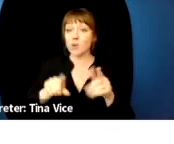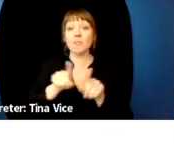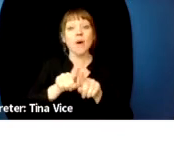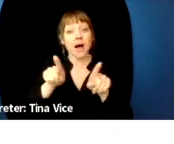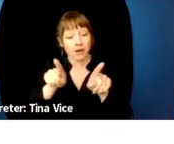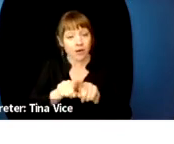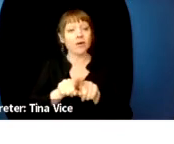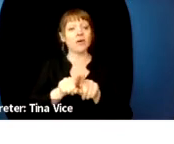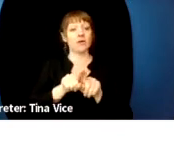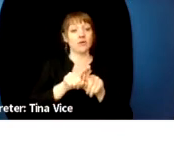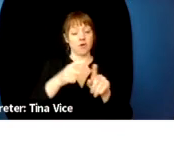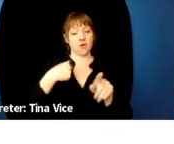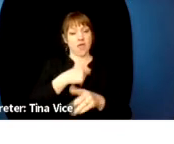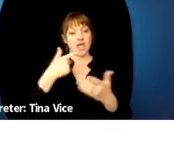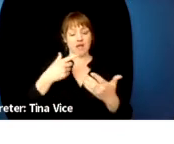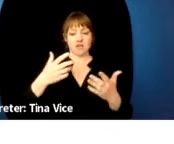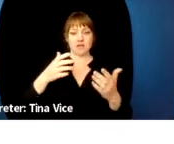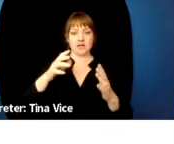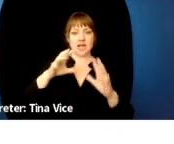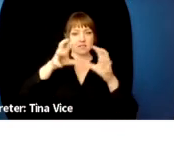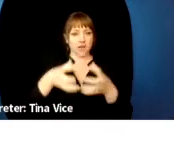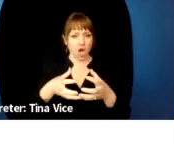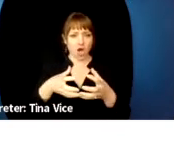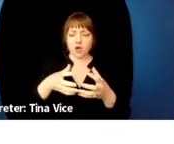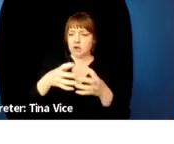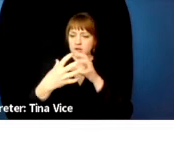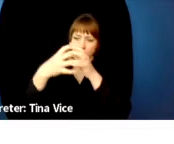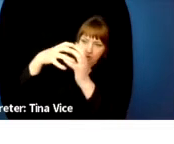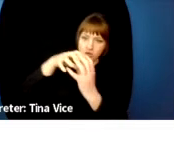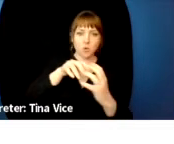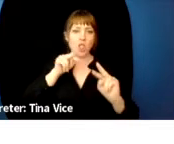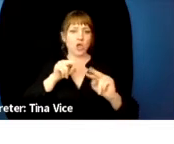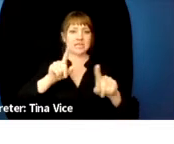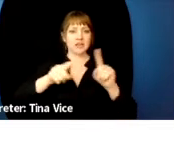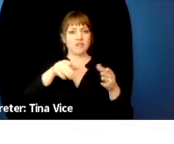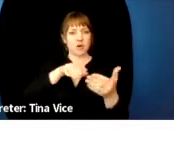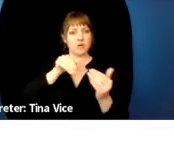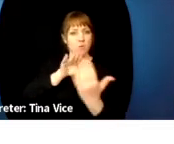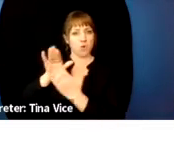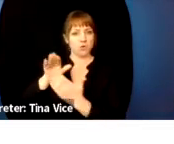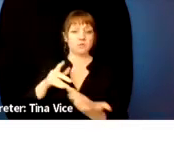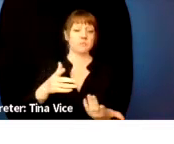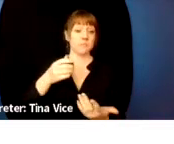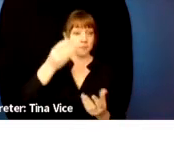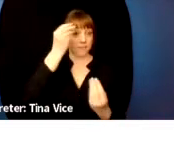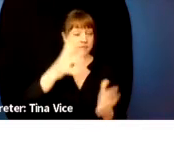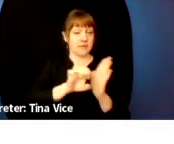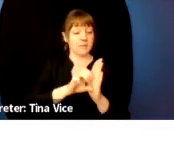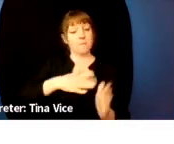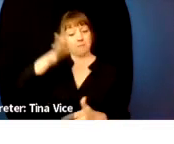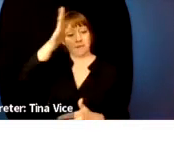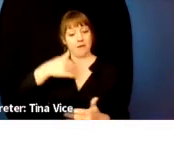a sphere where we treat this more like we treat other things. My dad has diabetes. He's not going